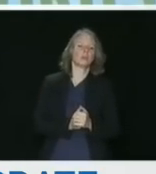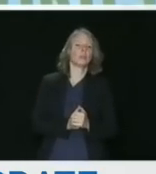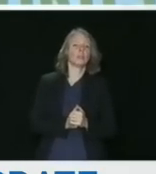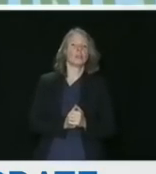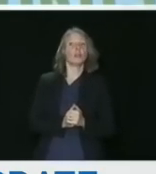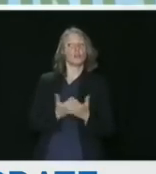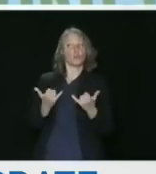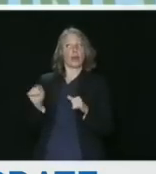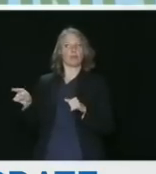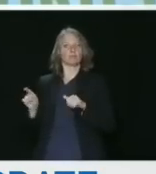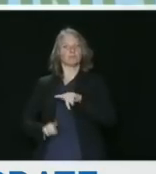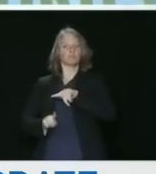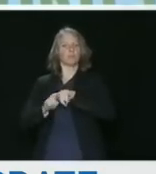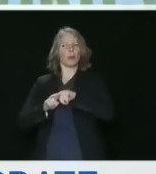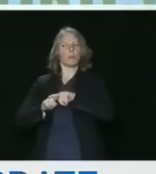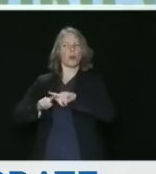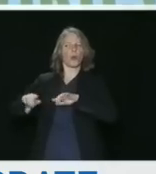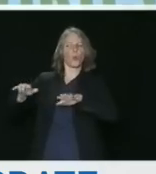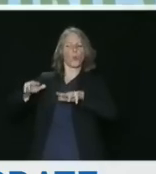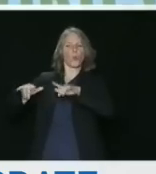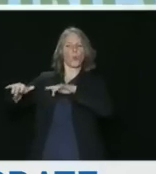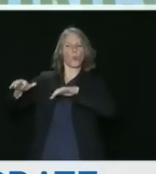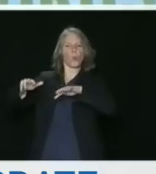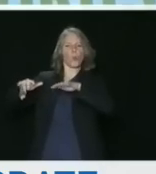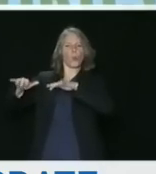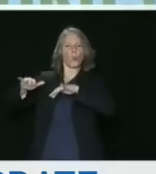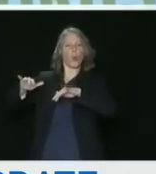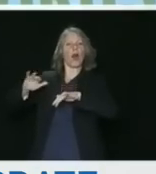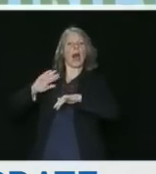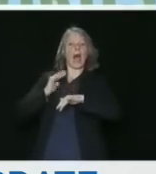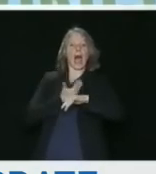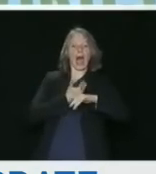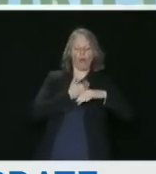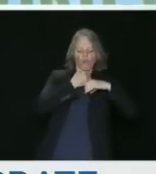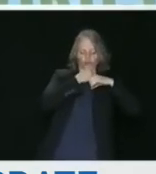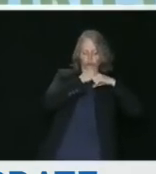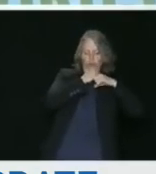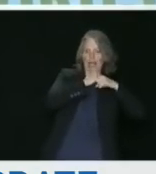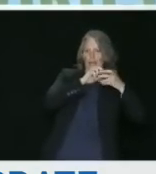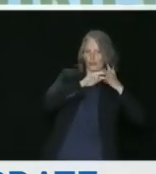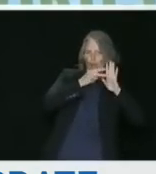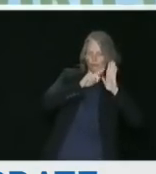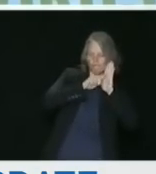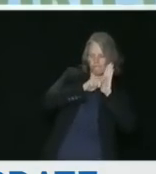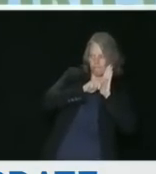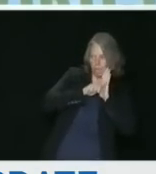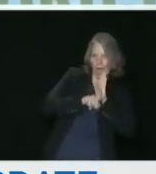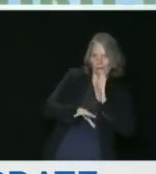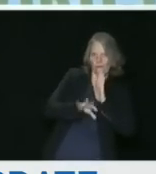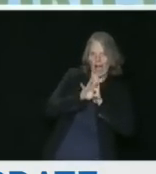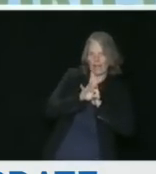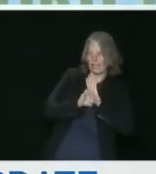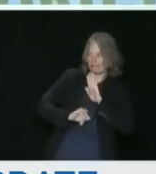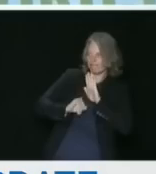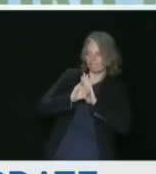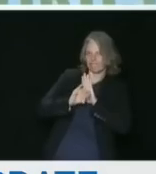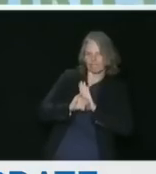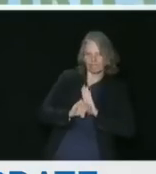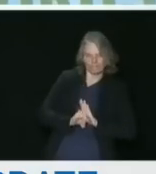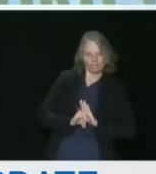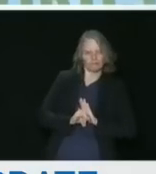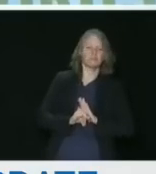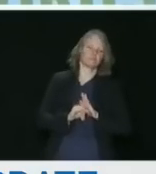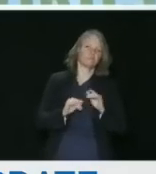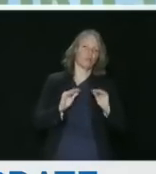it's come on the radar, we're getting our genomic databases to search for this variant. We're getting, of course, our